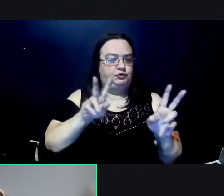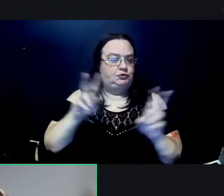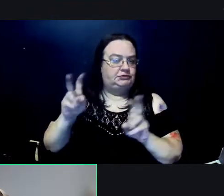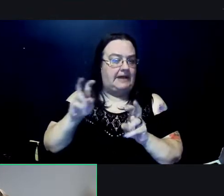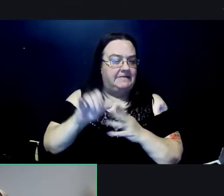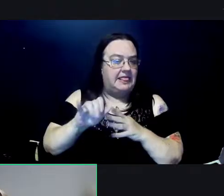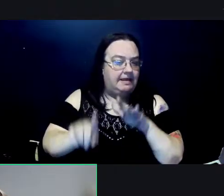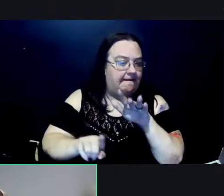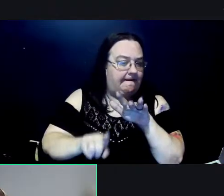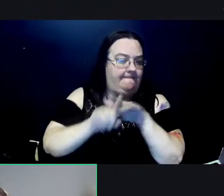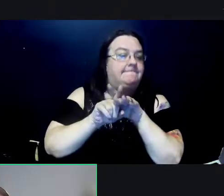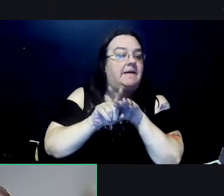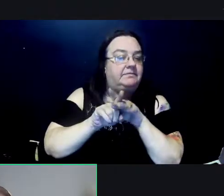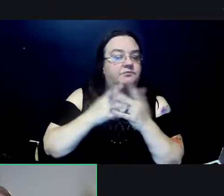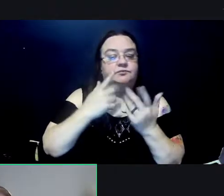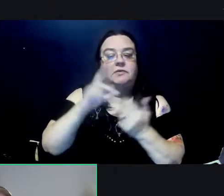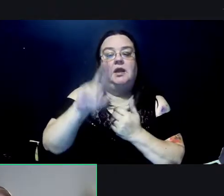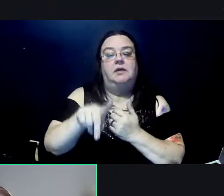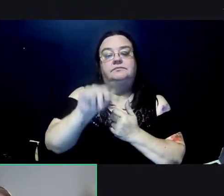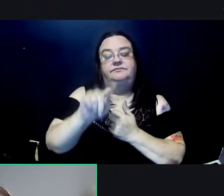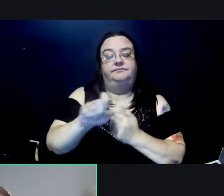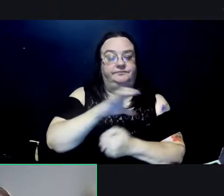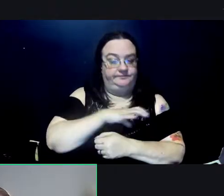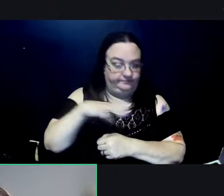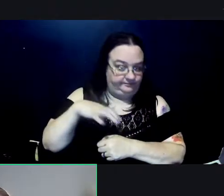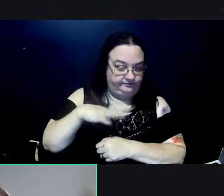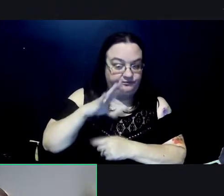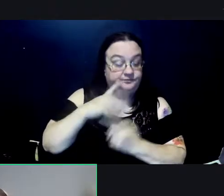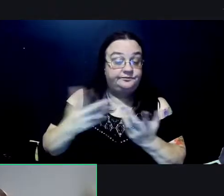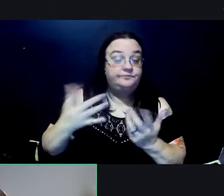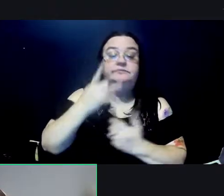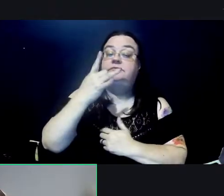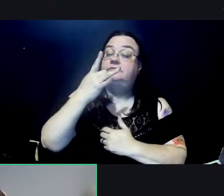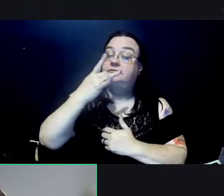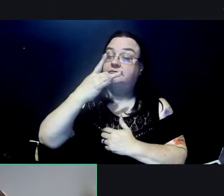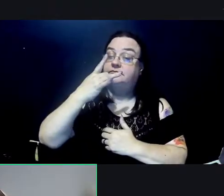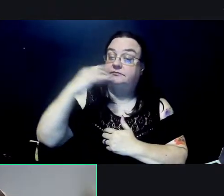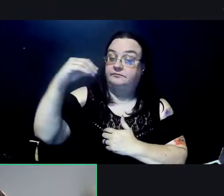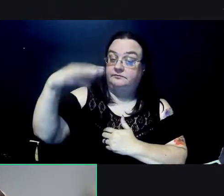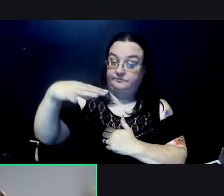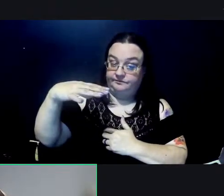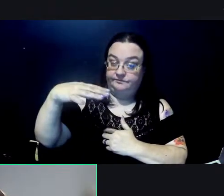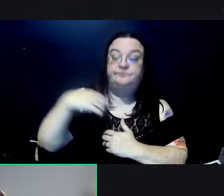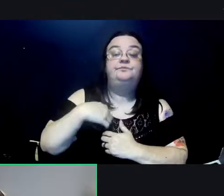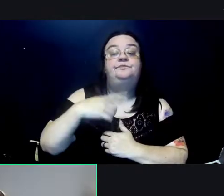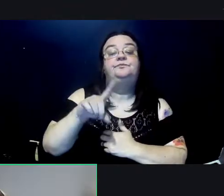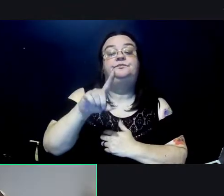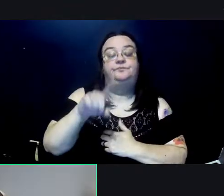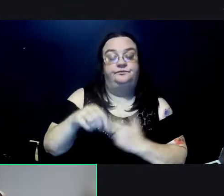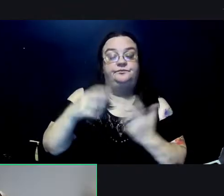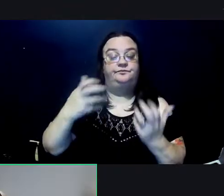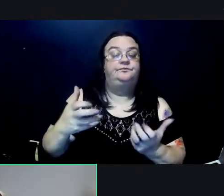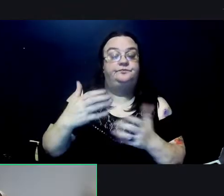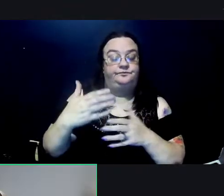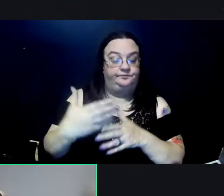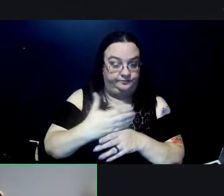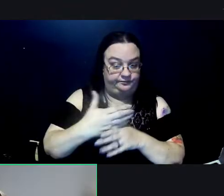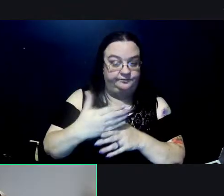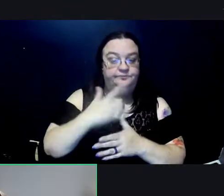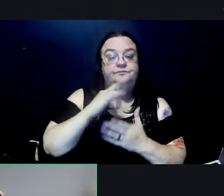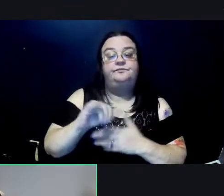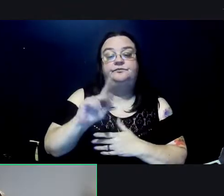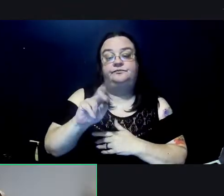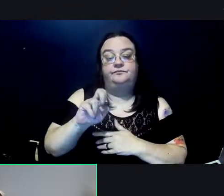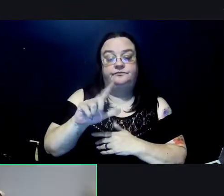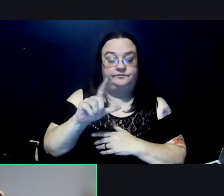to update the council about is regarding the lighting. So I do wanted to pass on that Keller was